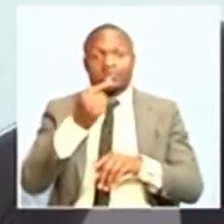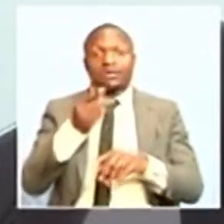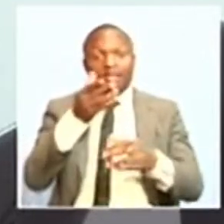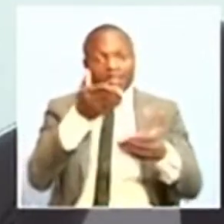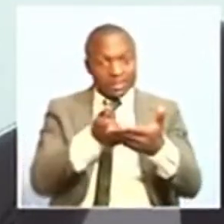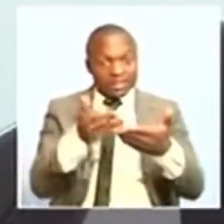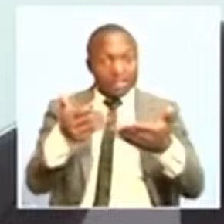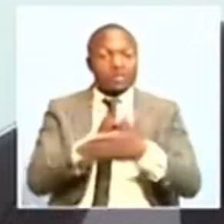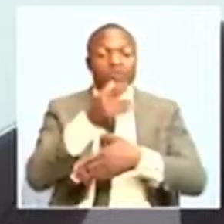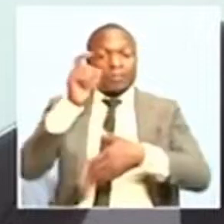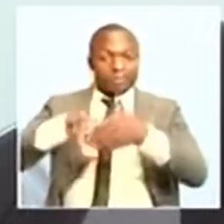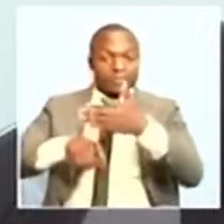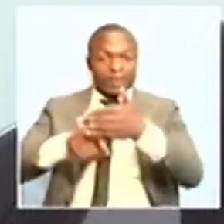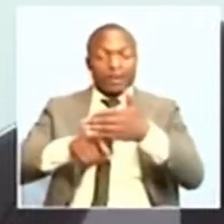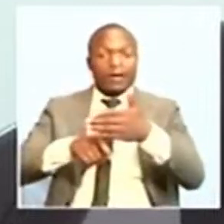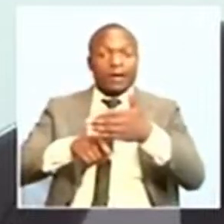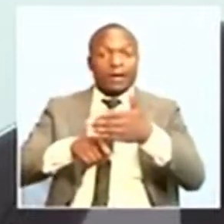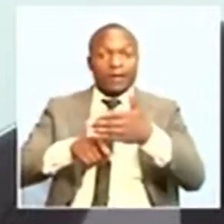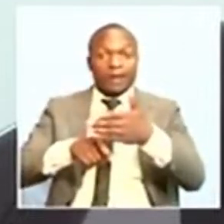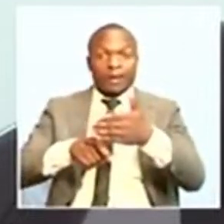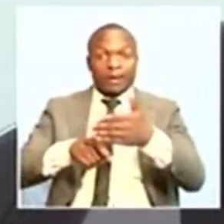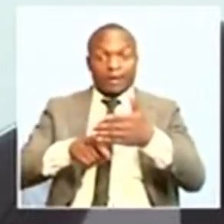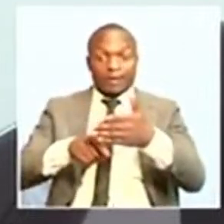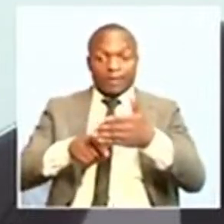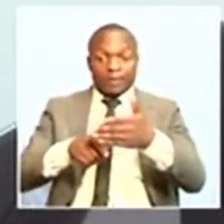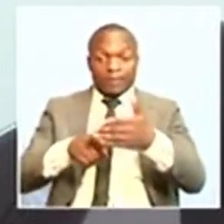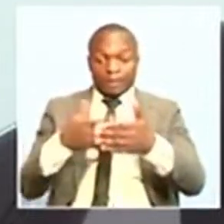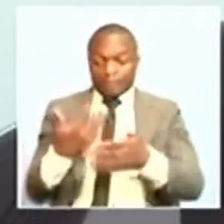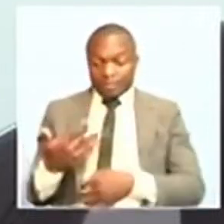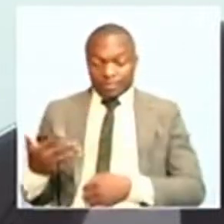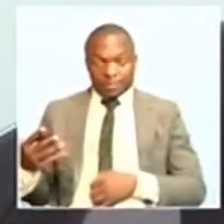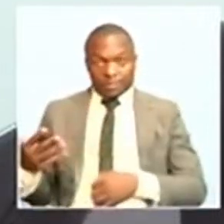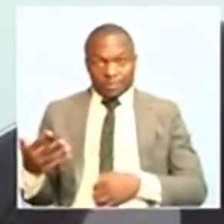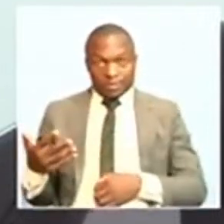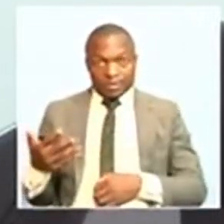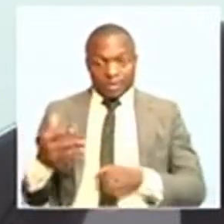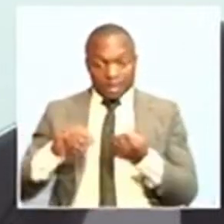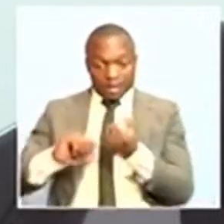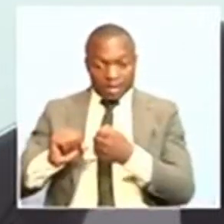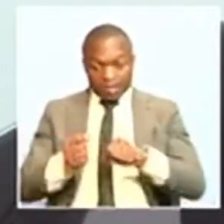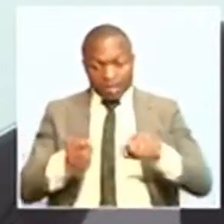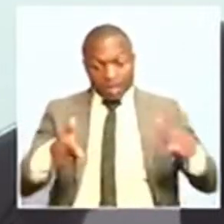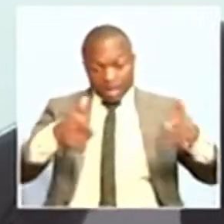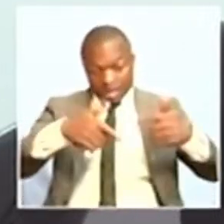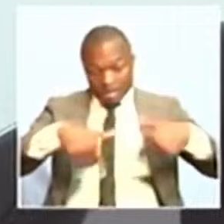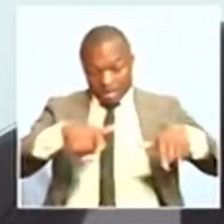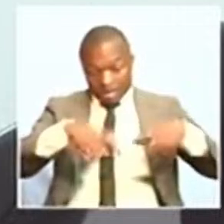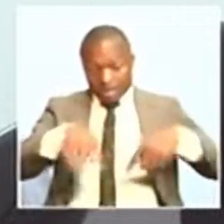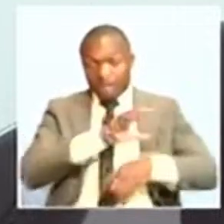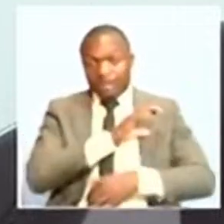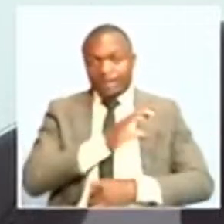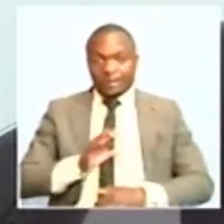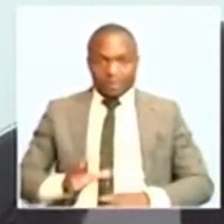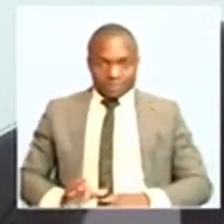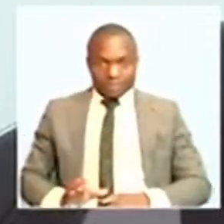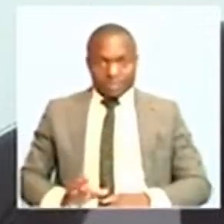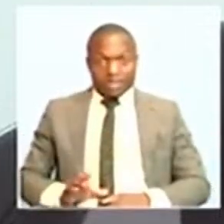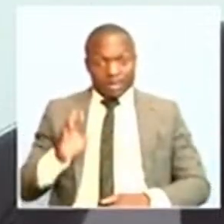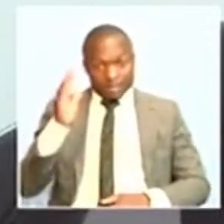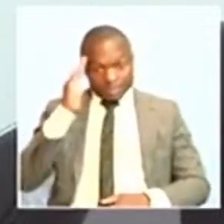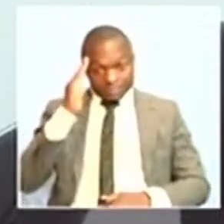of packaging material, where while they are trying to protect local industries, we may wish to establish whether all